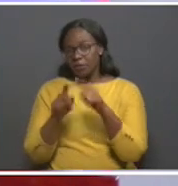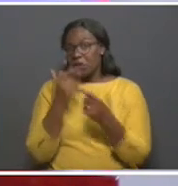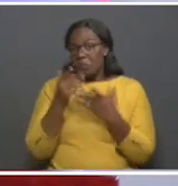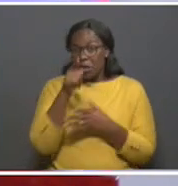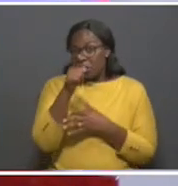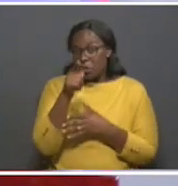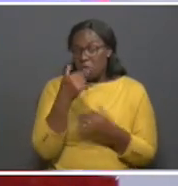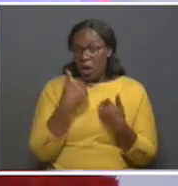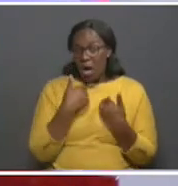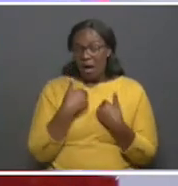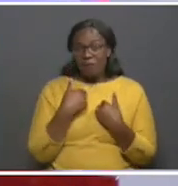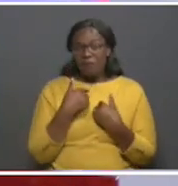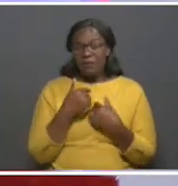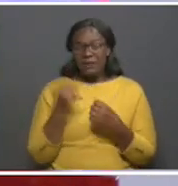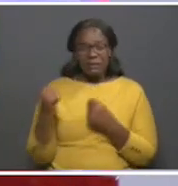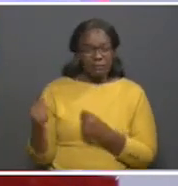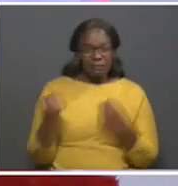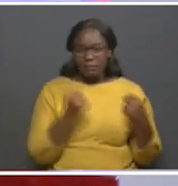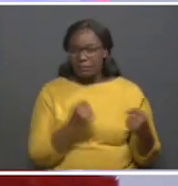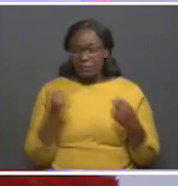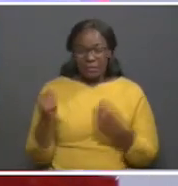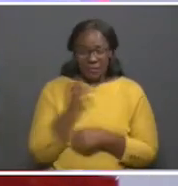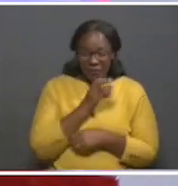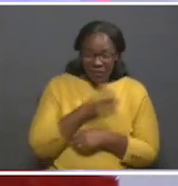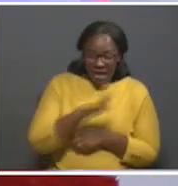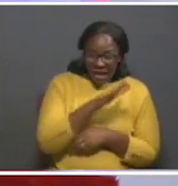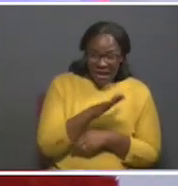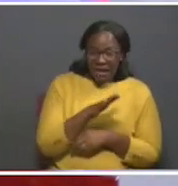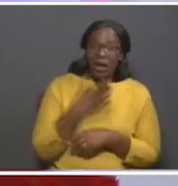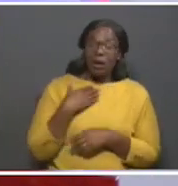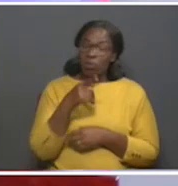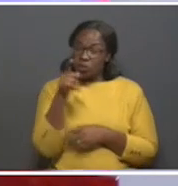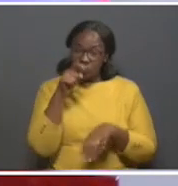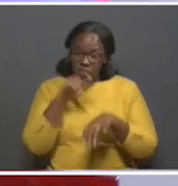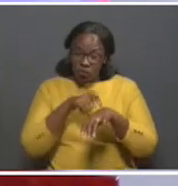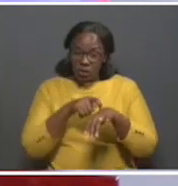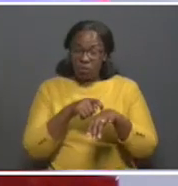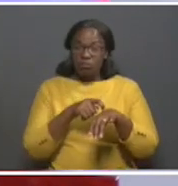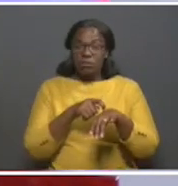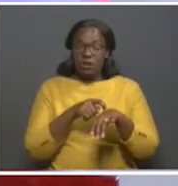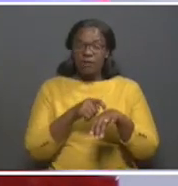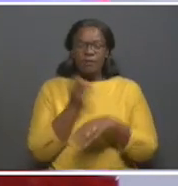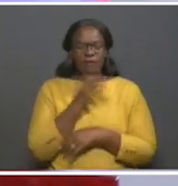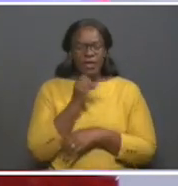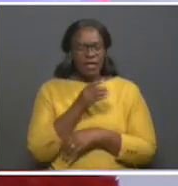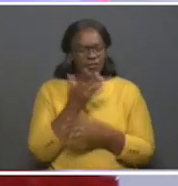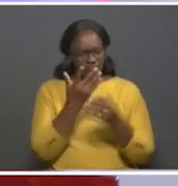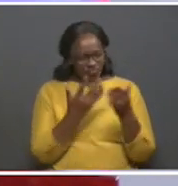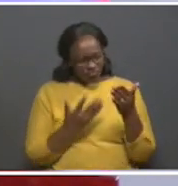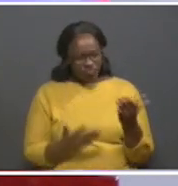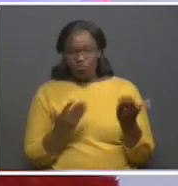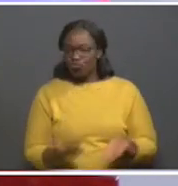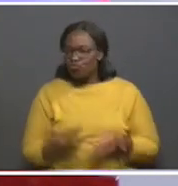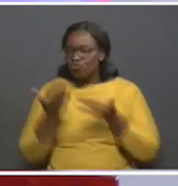have been having a lot of struggles of fear. I want us to take some time and to lay those fears before the